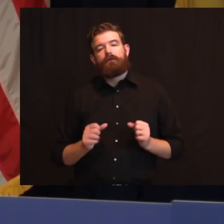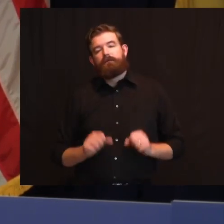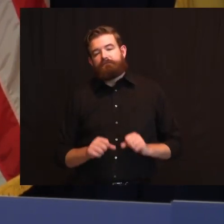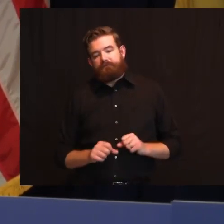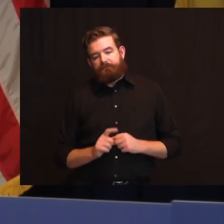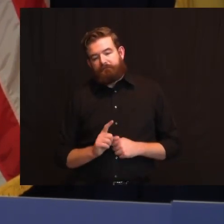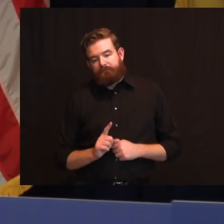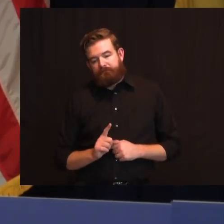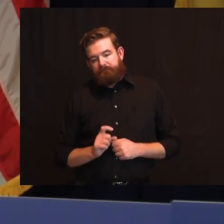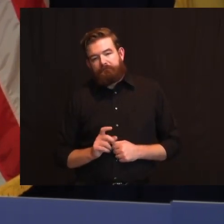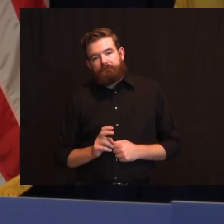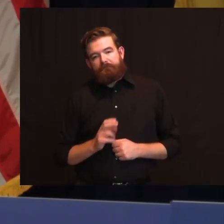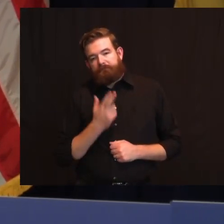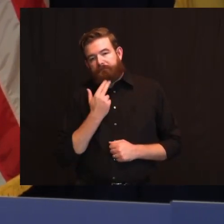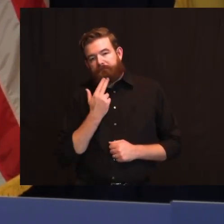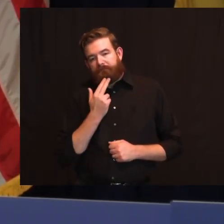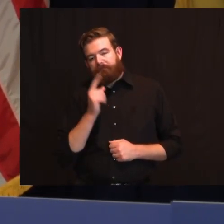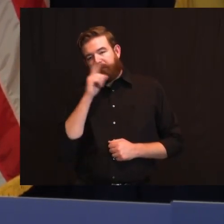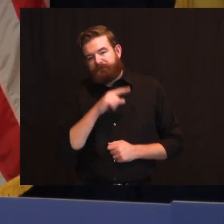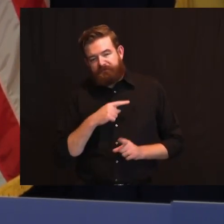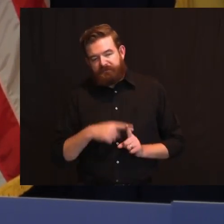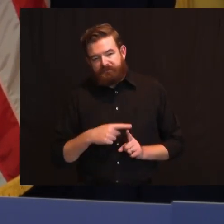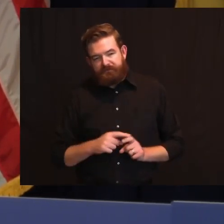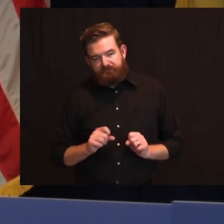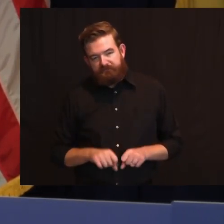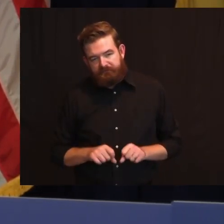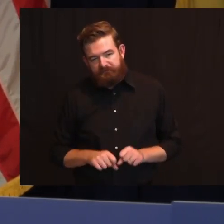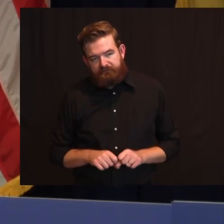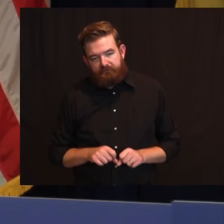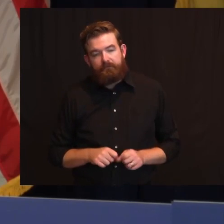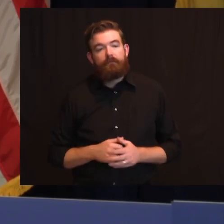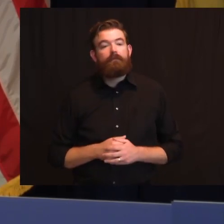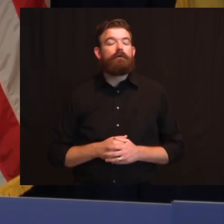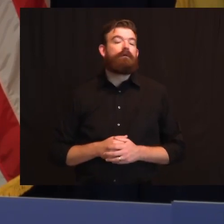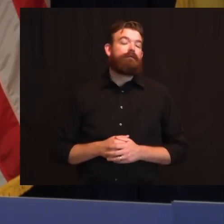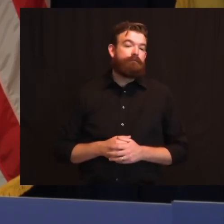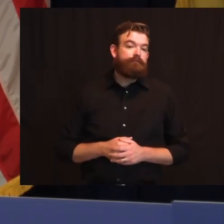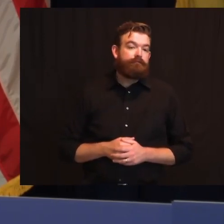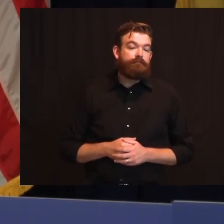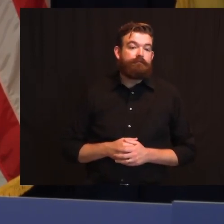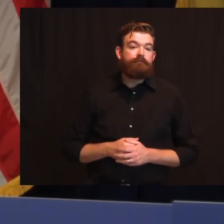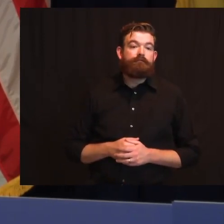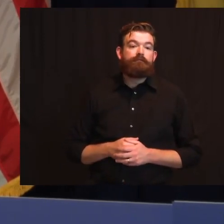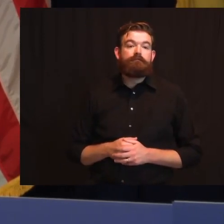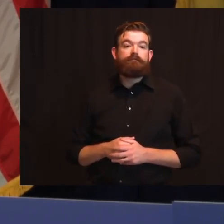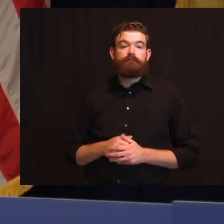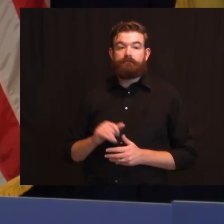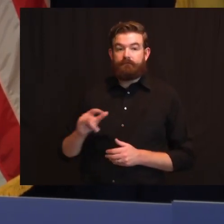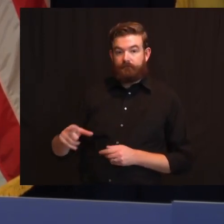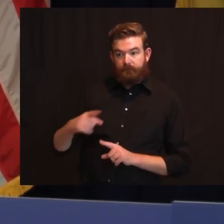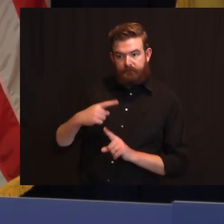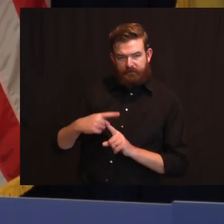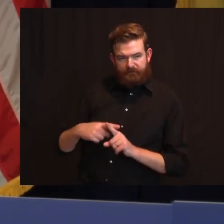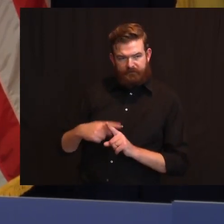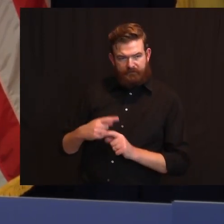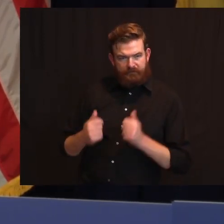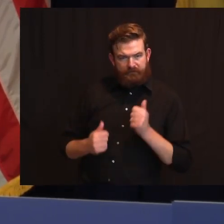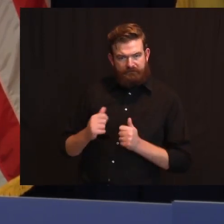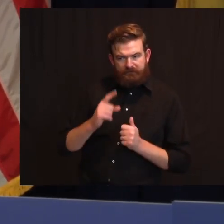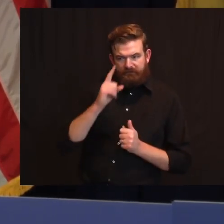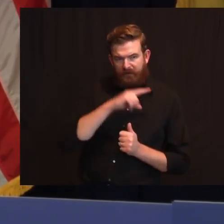The problem is that, as I said, we're going to err on the side of safety, meaning that if we're not sure if that test is truly saying that that person's